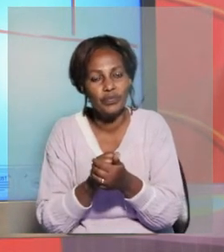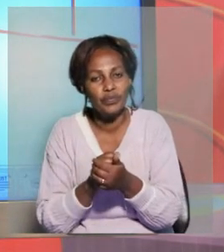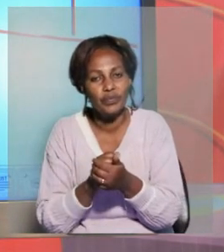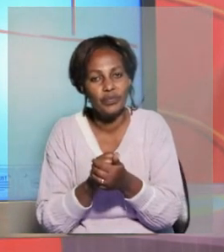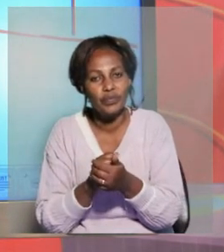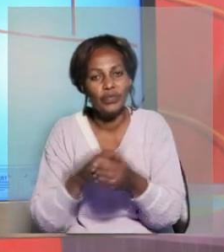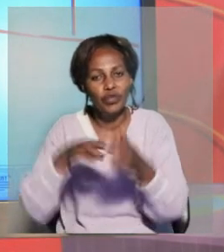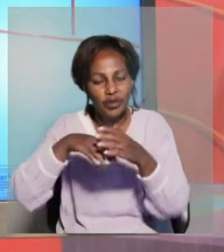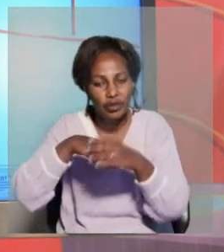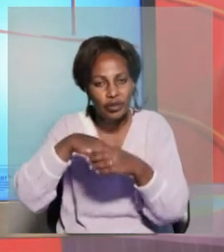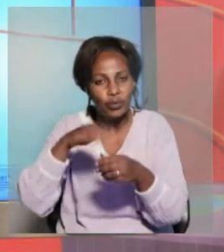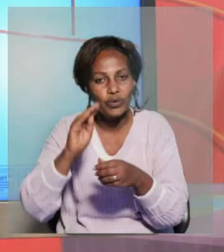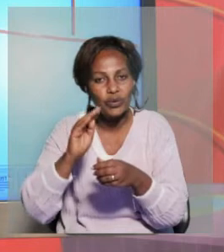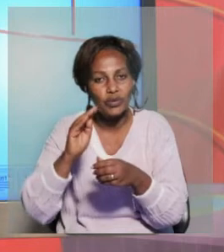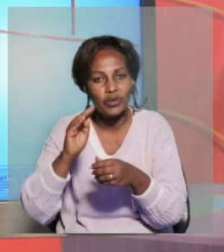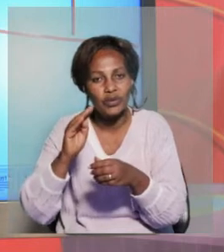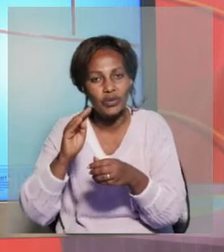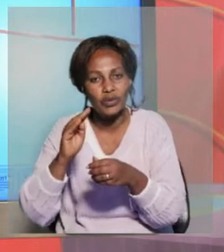The output. Yeah.